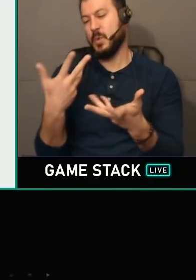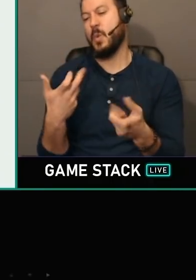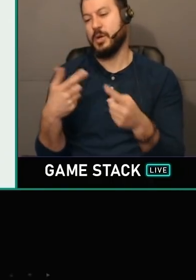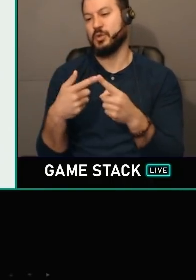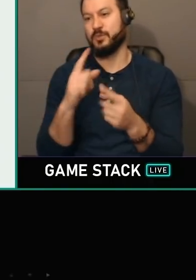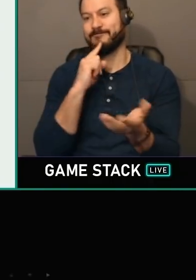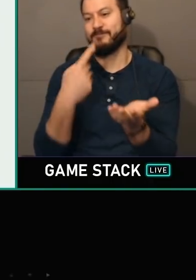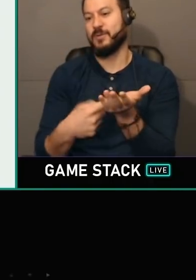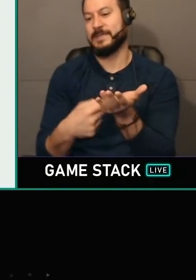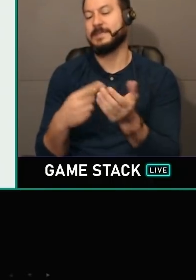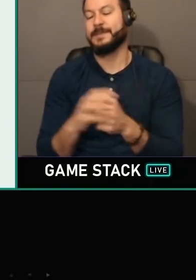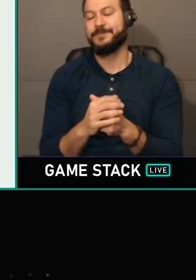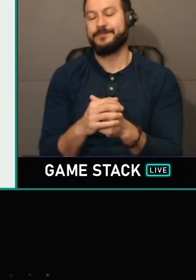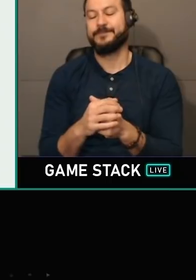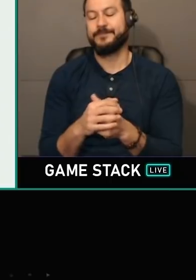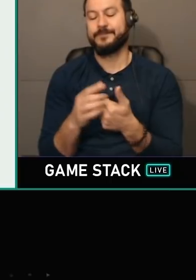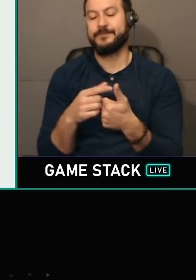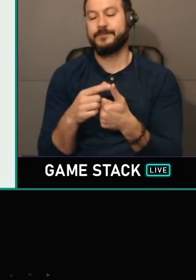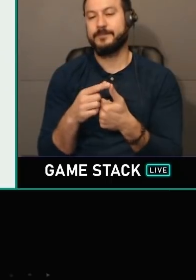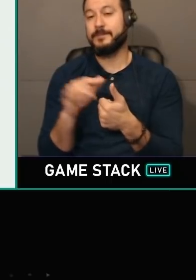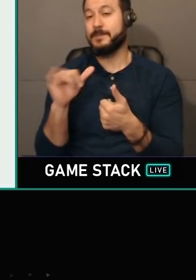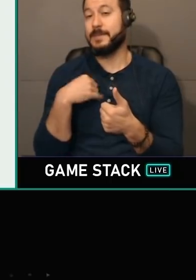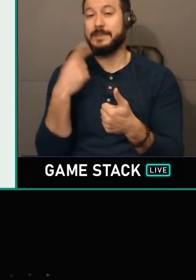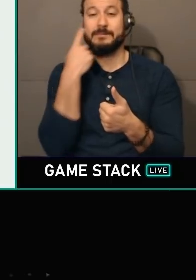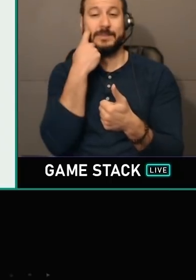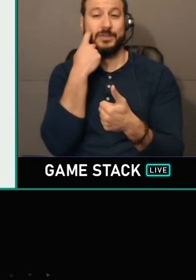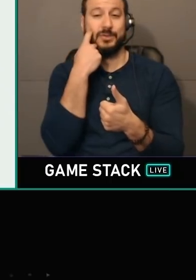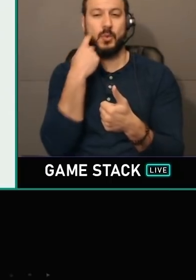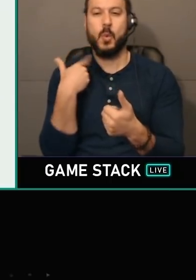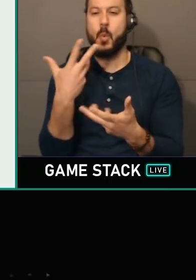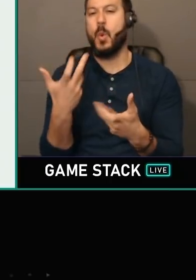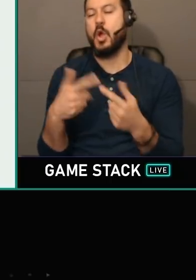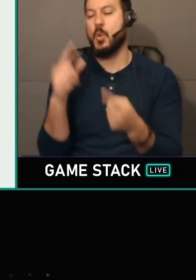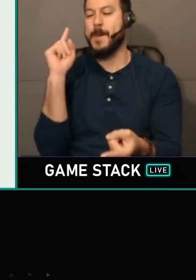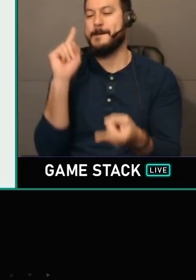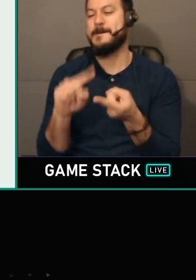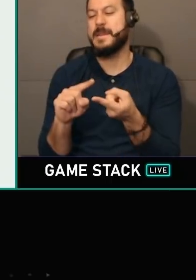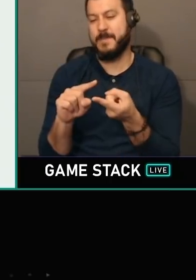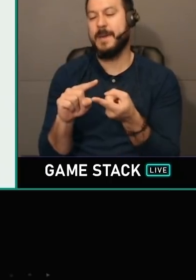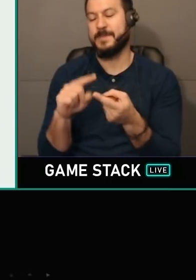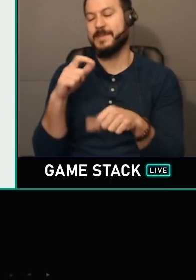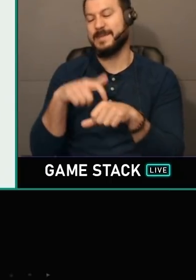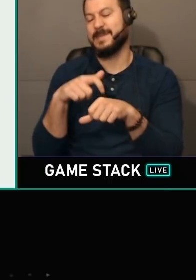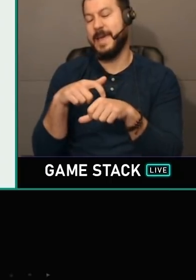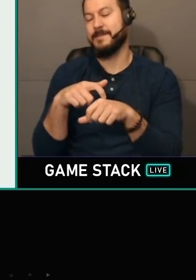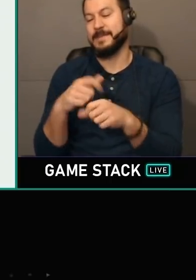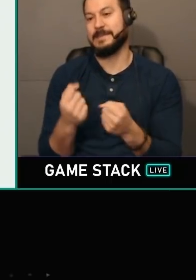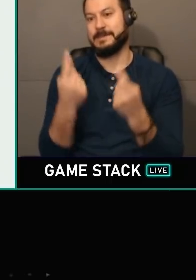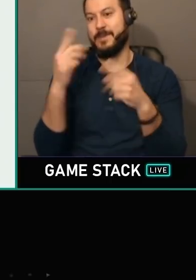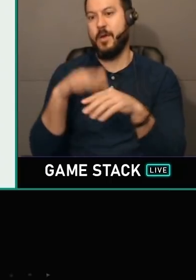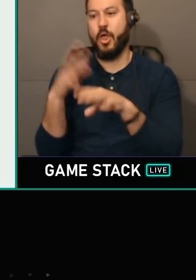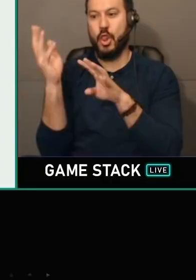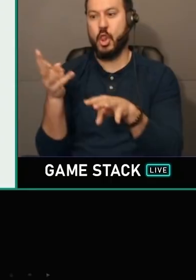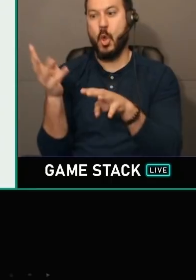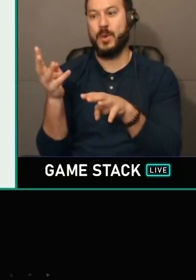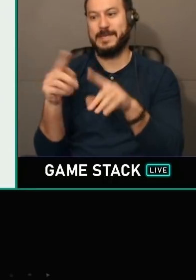address. First of all, as I mentioned earlier, we wanted to minimize the amount of time being spent on loading